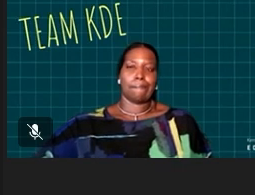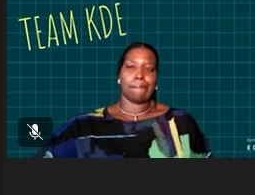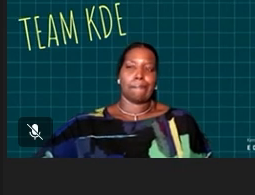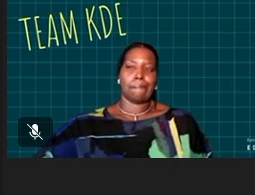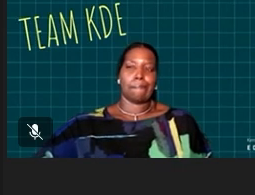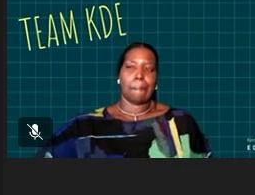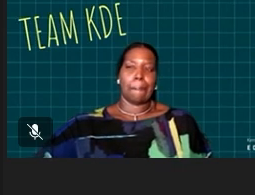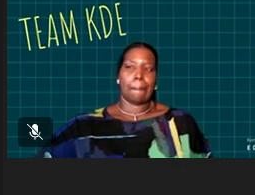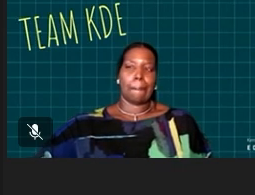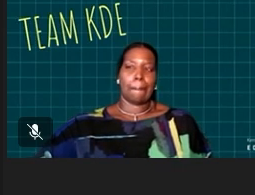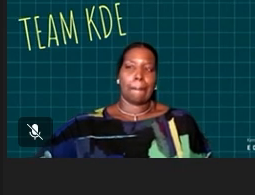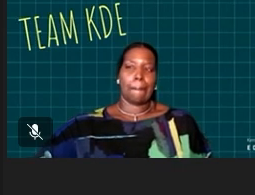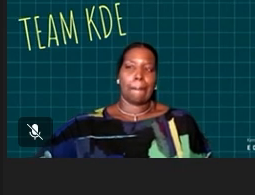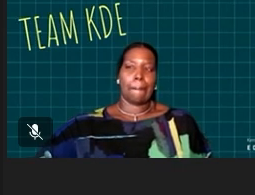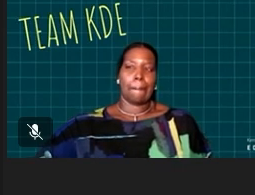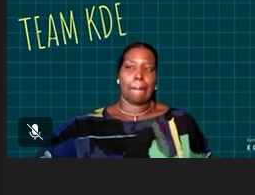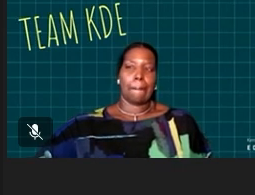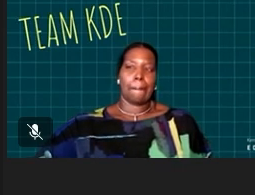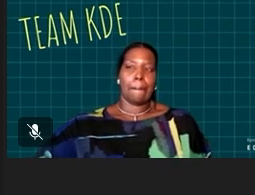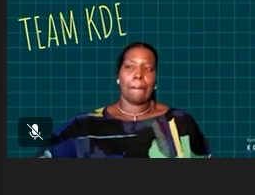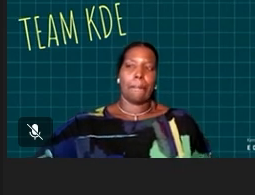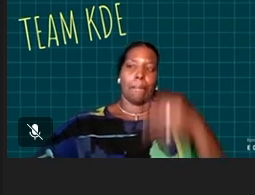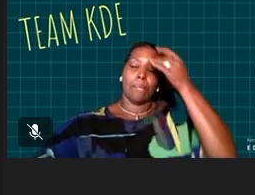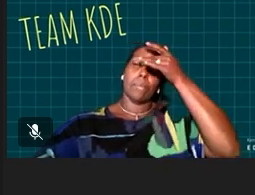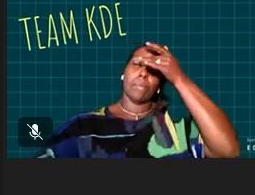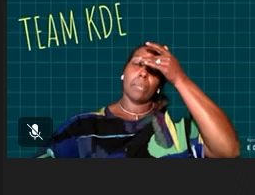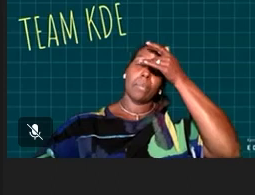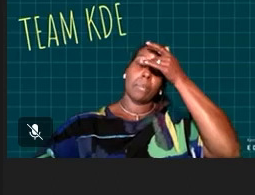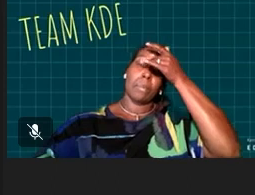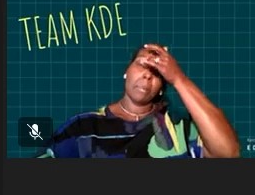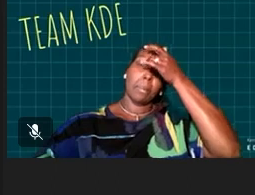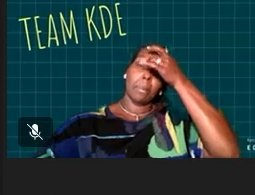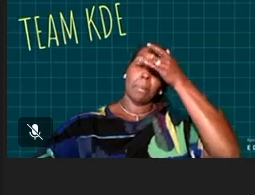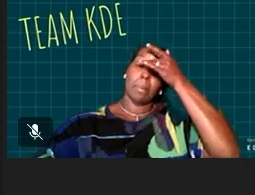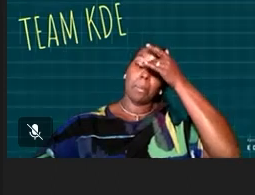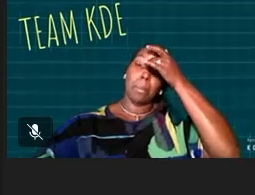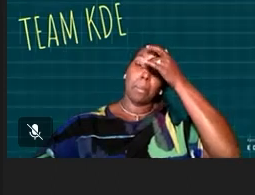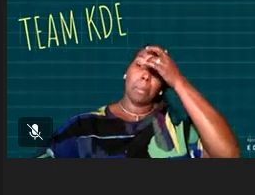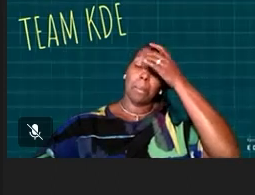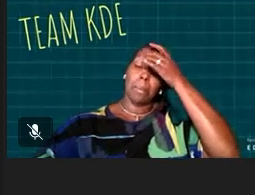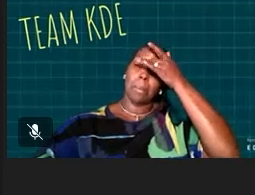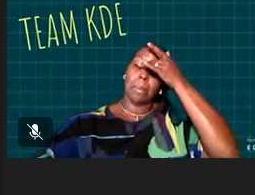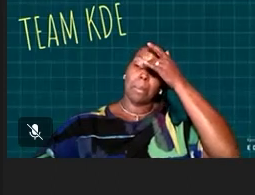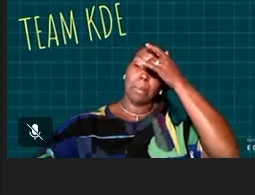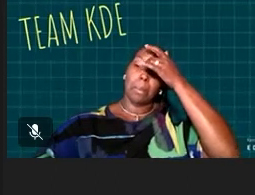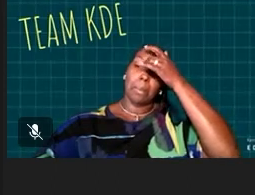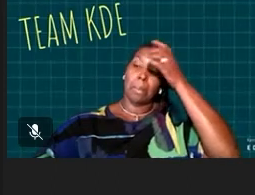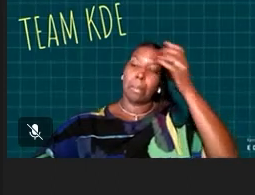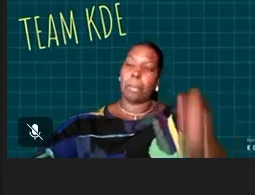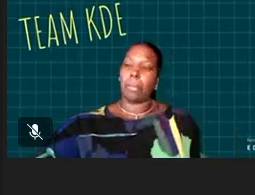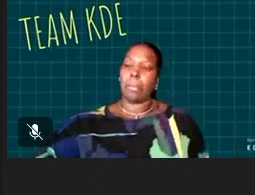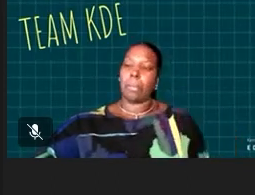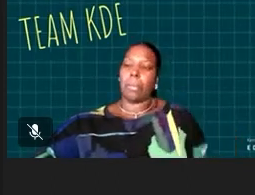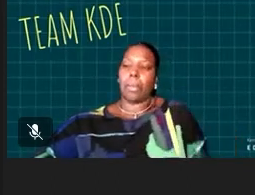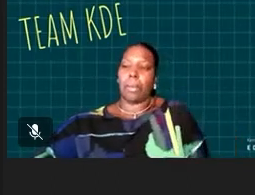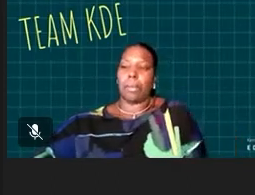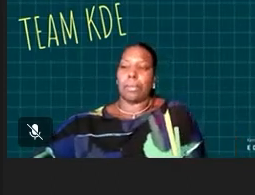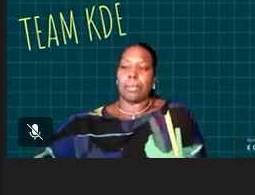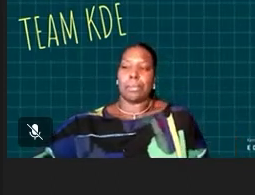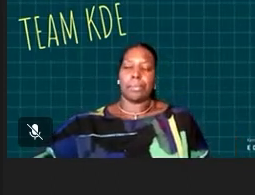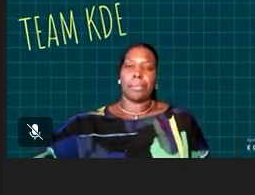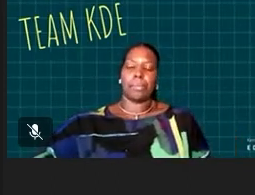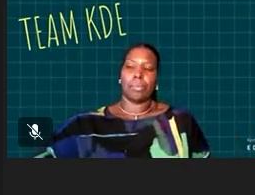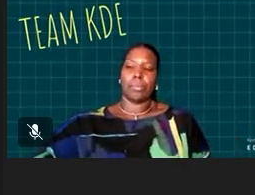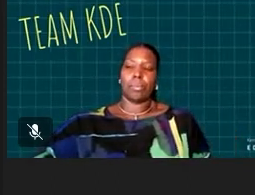might be a good example, because that's really what this is. It's a template, but it's really a sample that should guide your work, rather